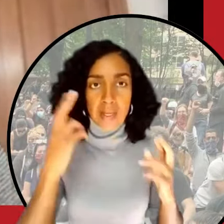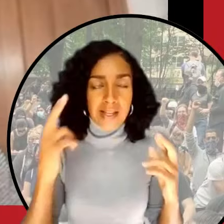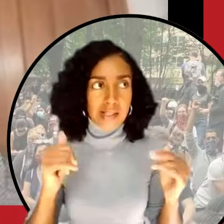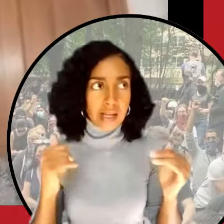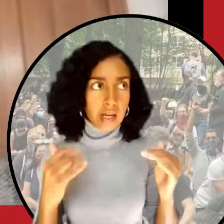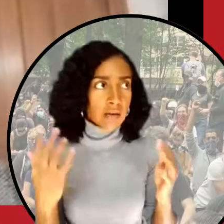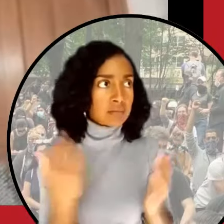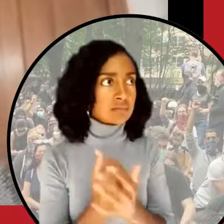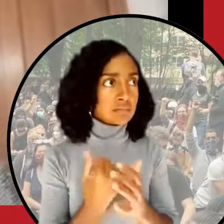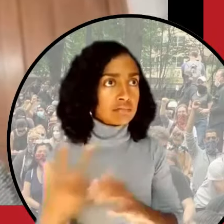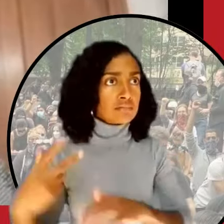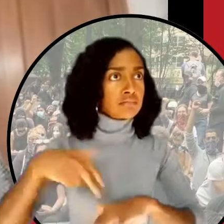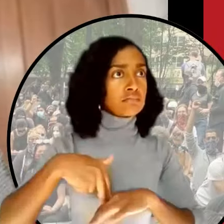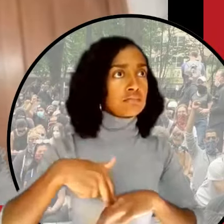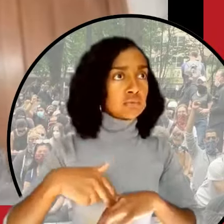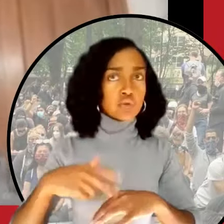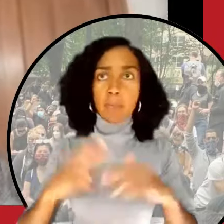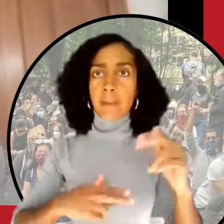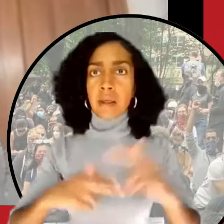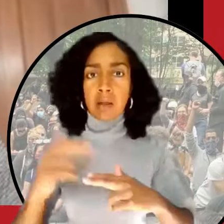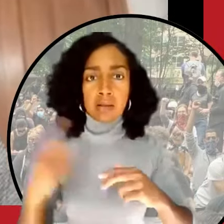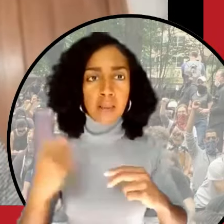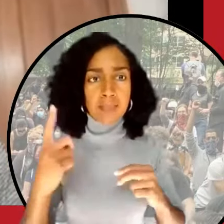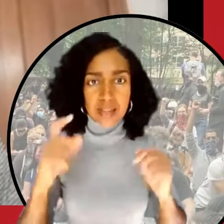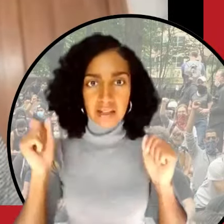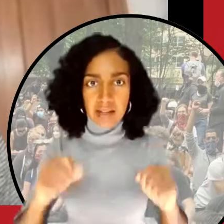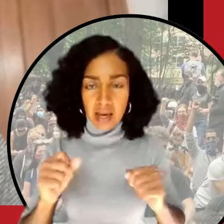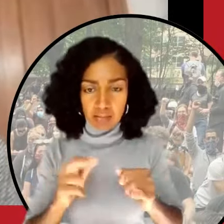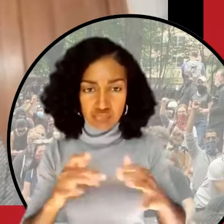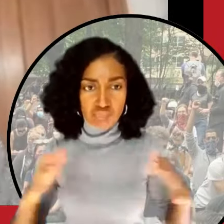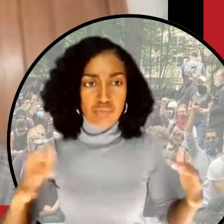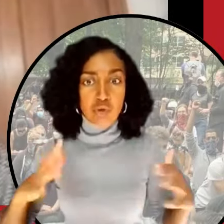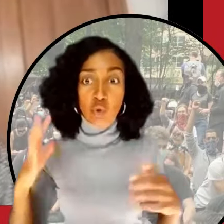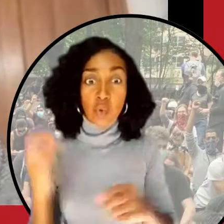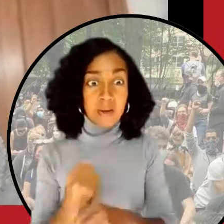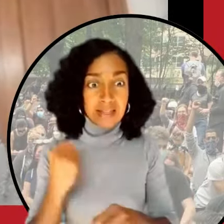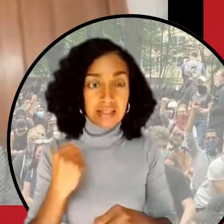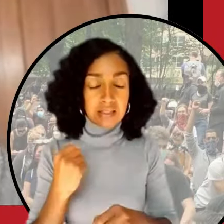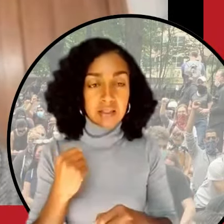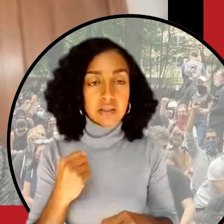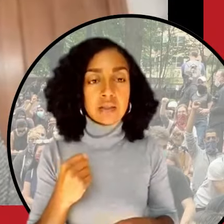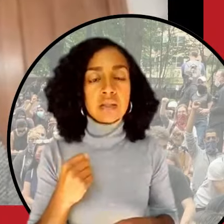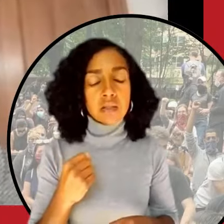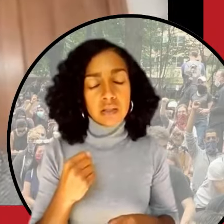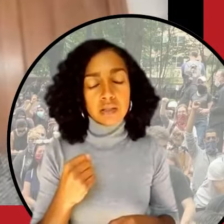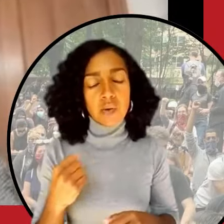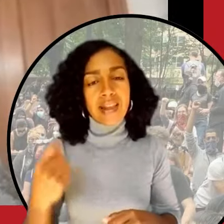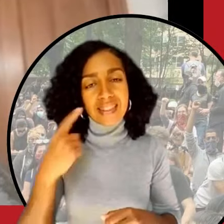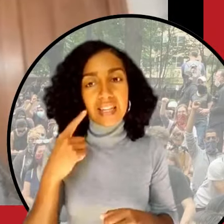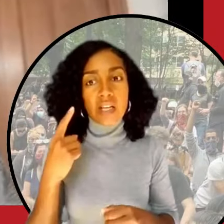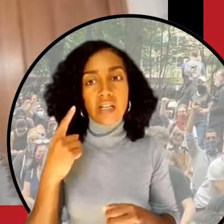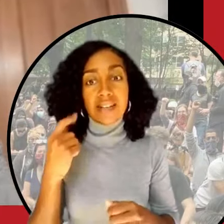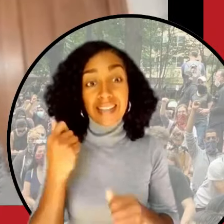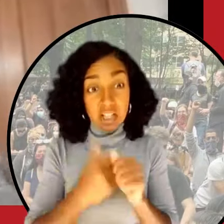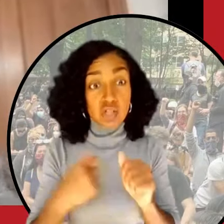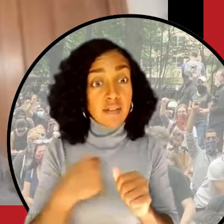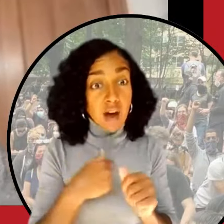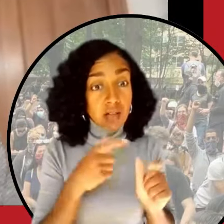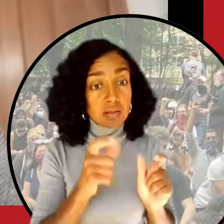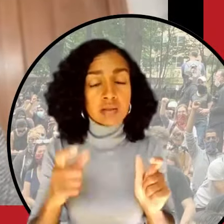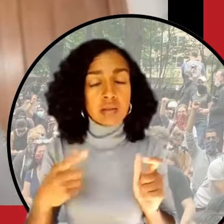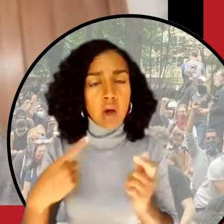can win, that can, on the basis of governing oneself. Because I think what all of us are talking about here is building